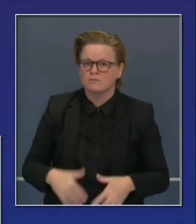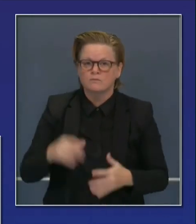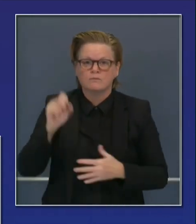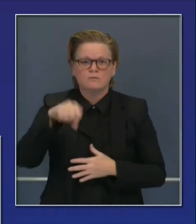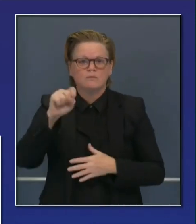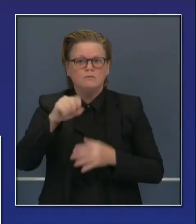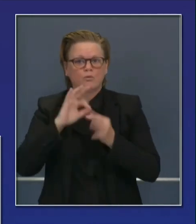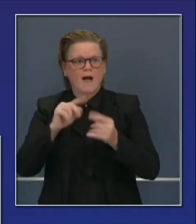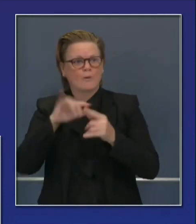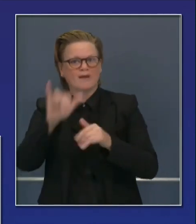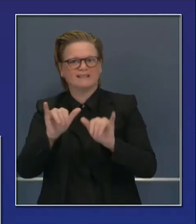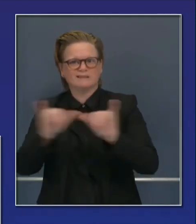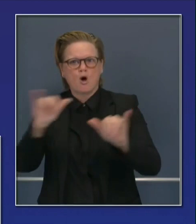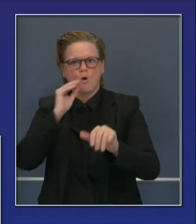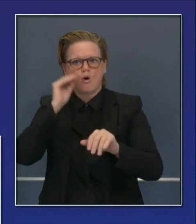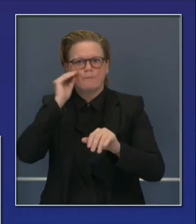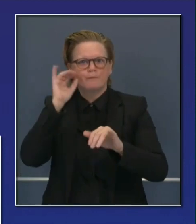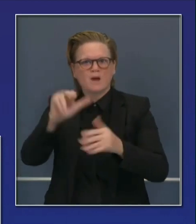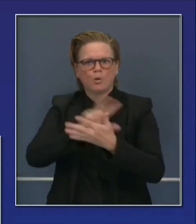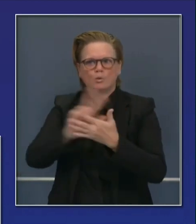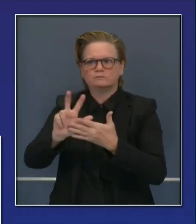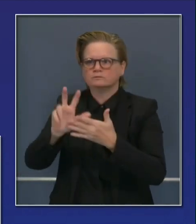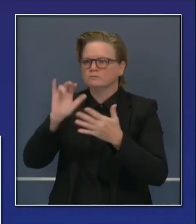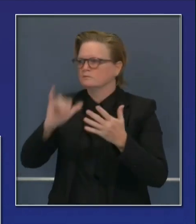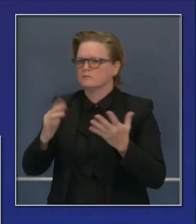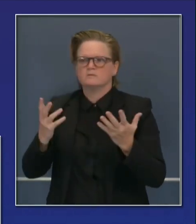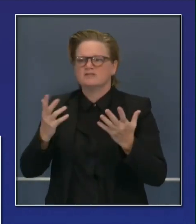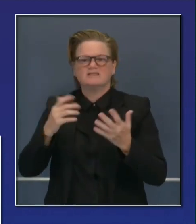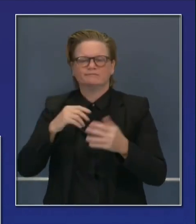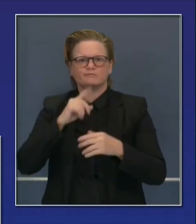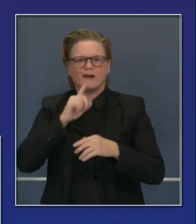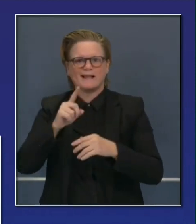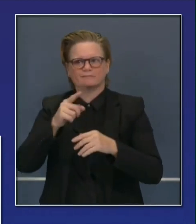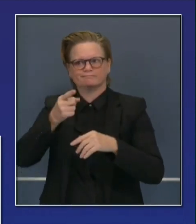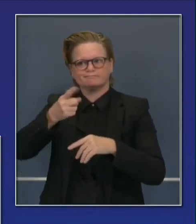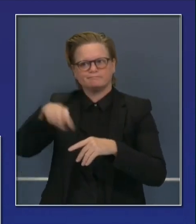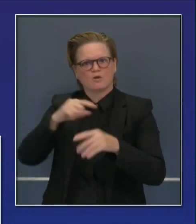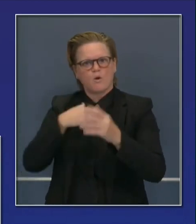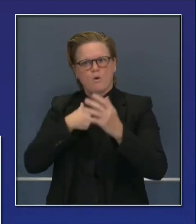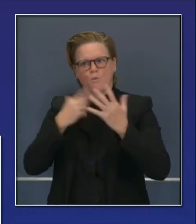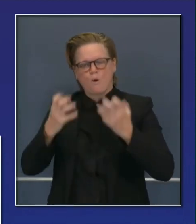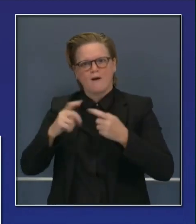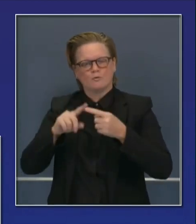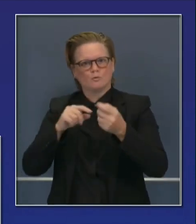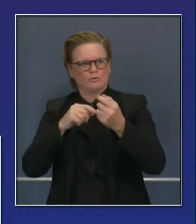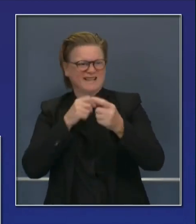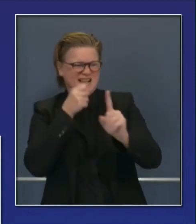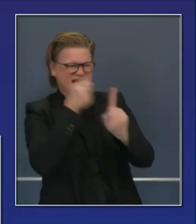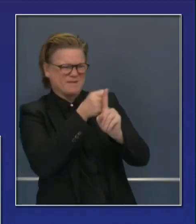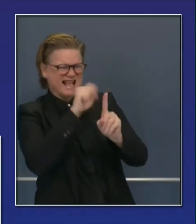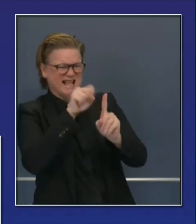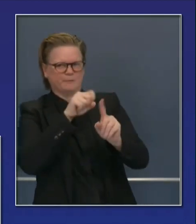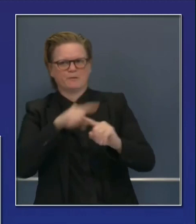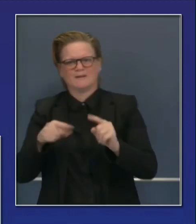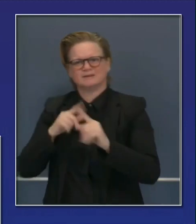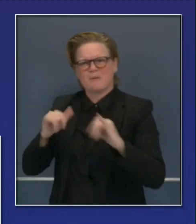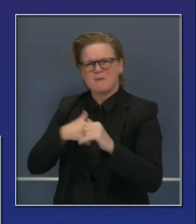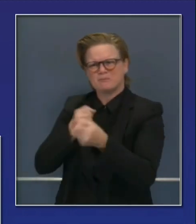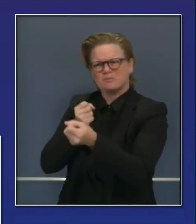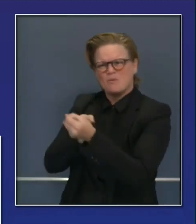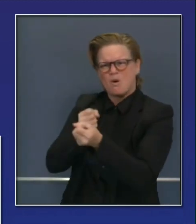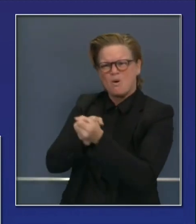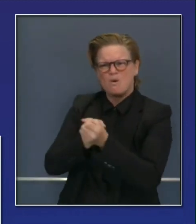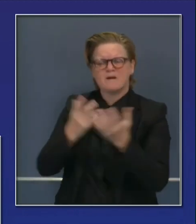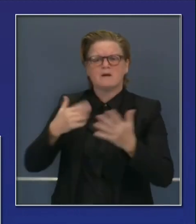impacted, not just businesses, are also getting support. And I just want to remind everybody of what that preparation has